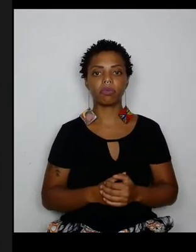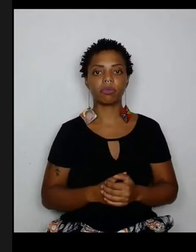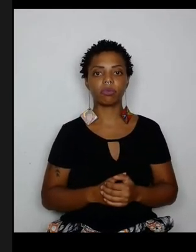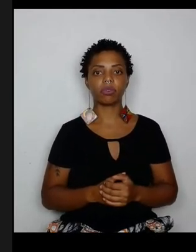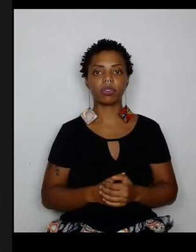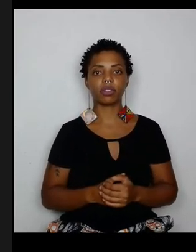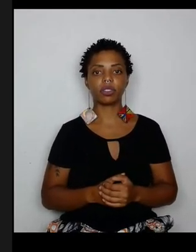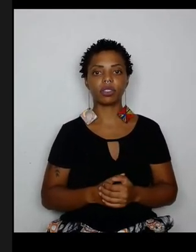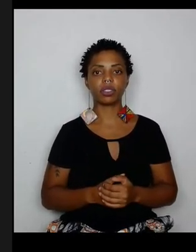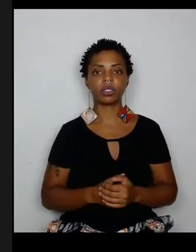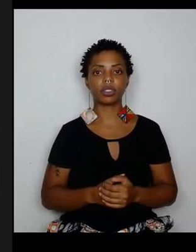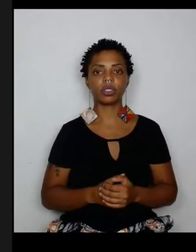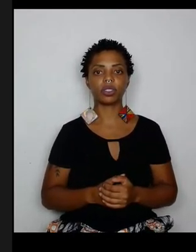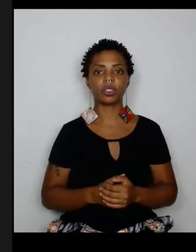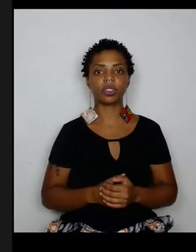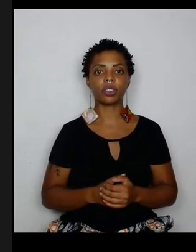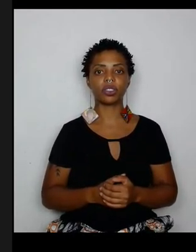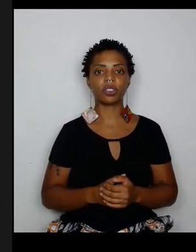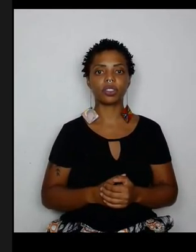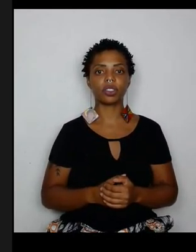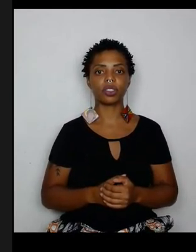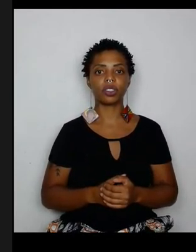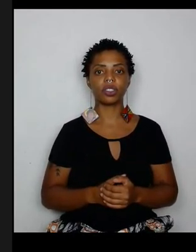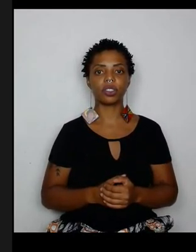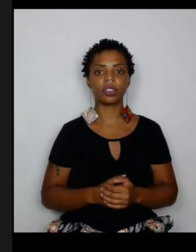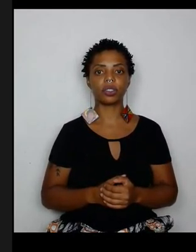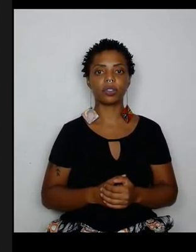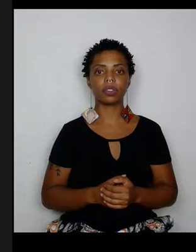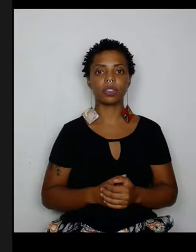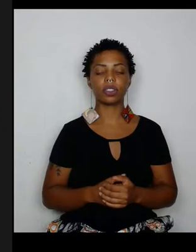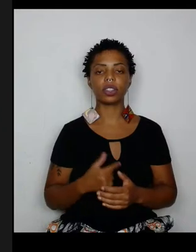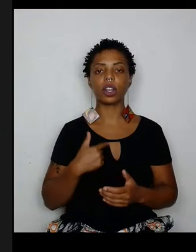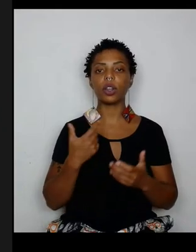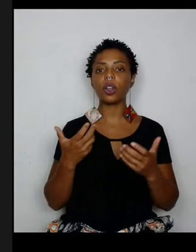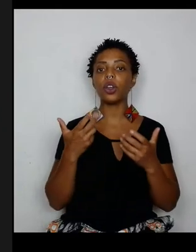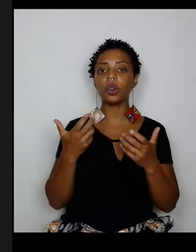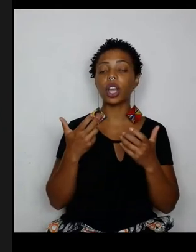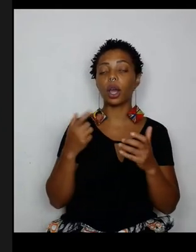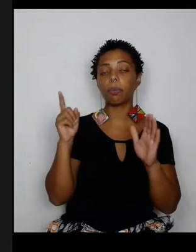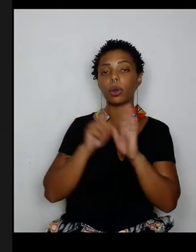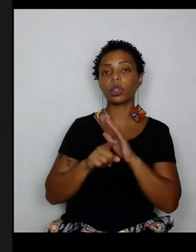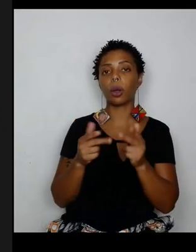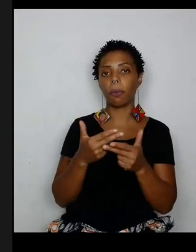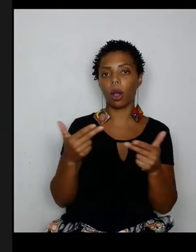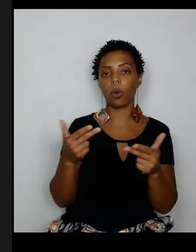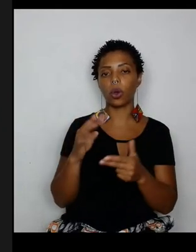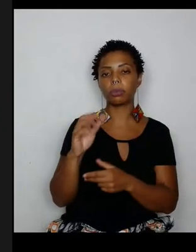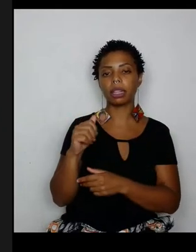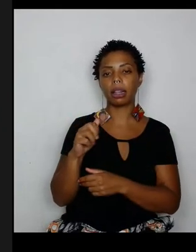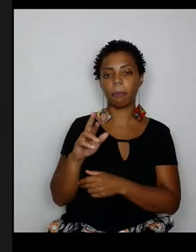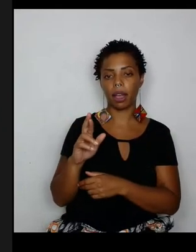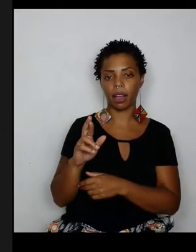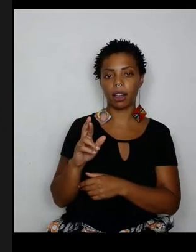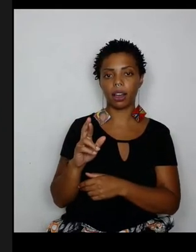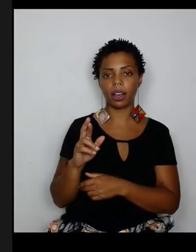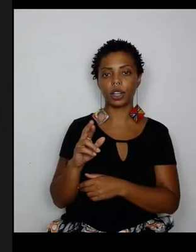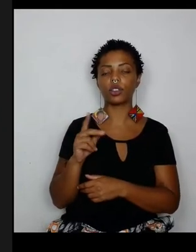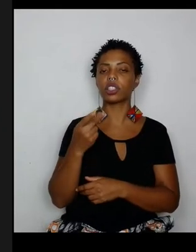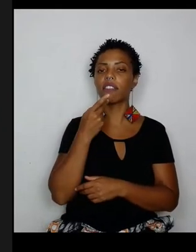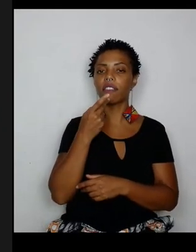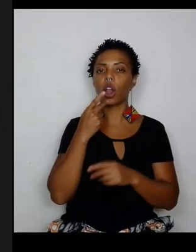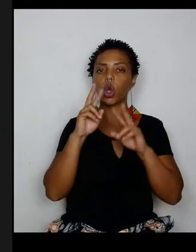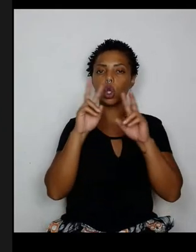tomorrow i wanted to ask you briefly i was really interested at the end when you talked about those artists outside of the pacific who are referencing